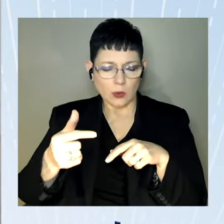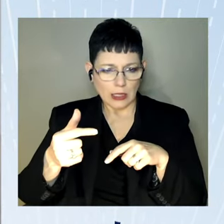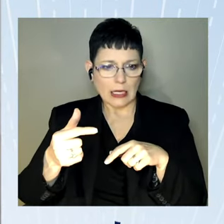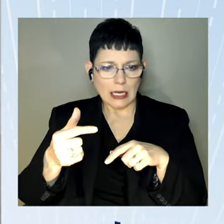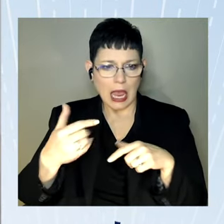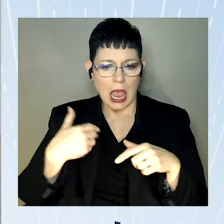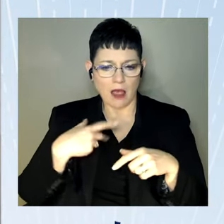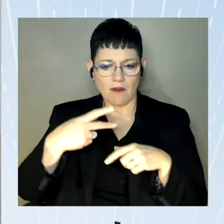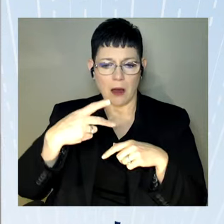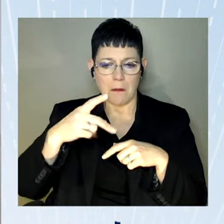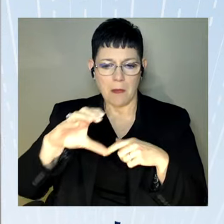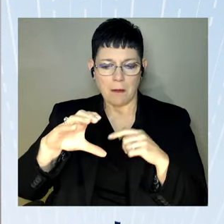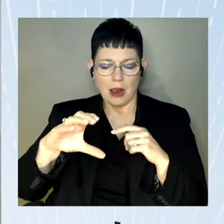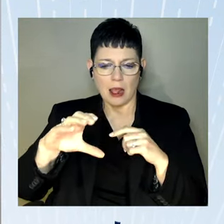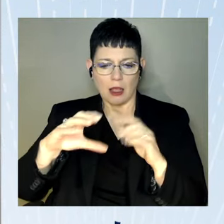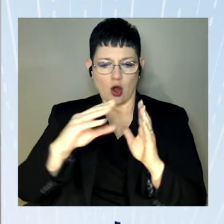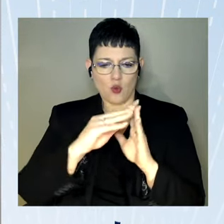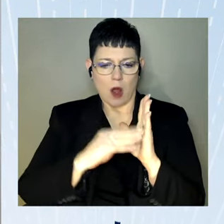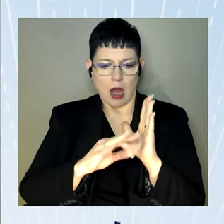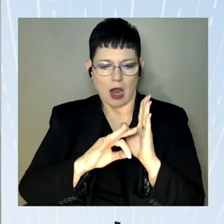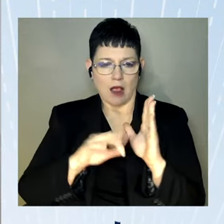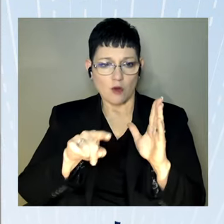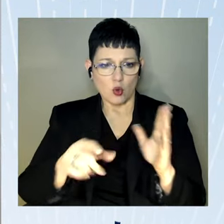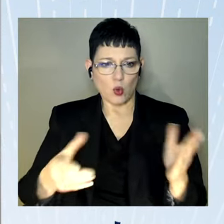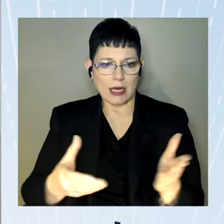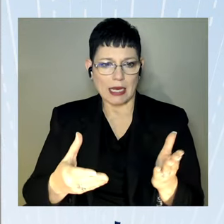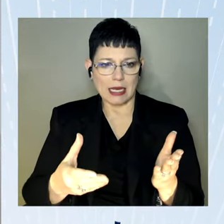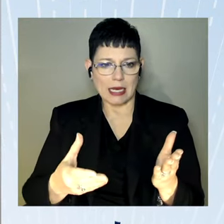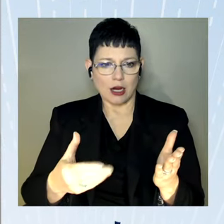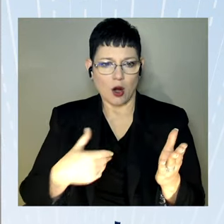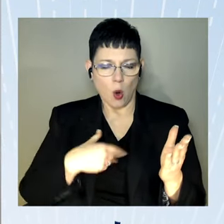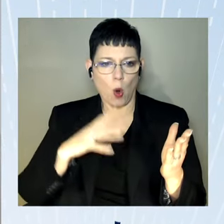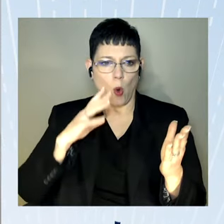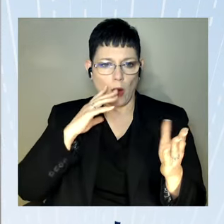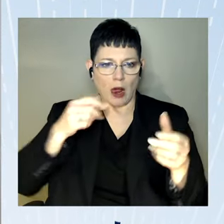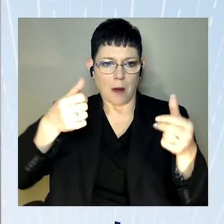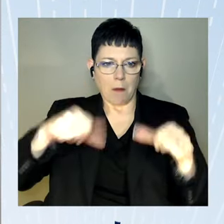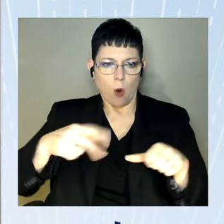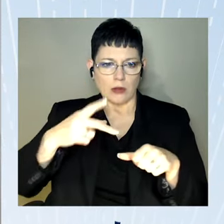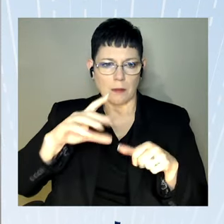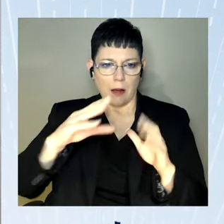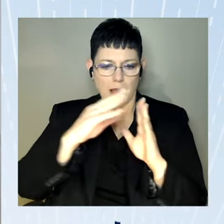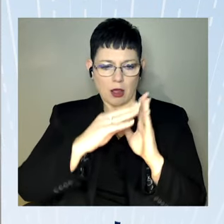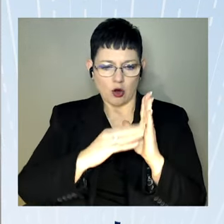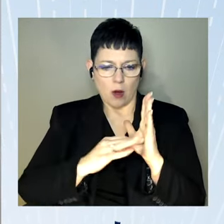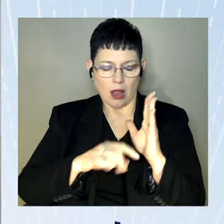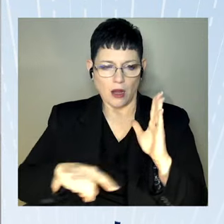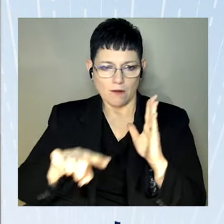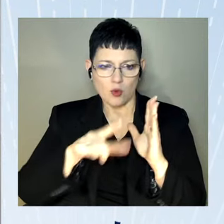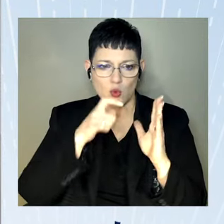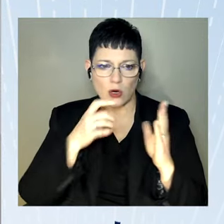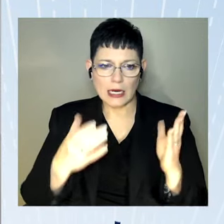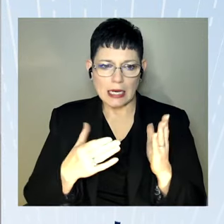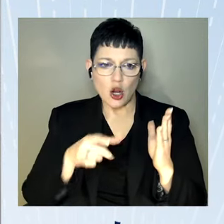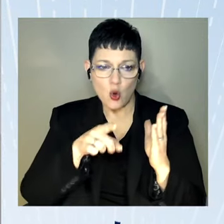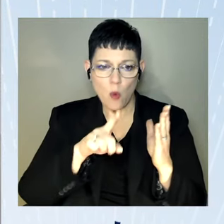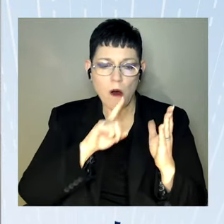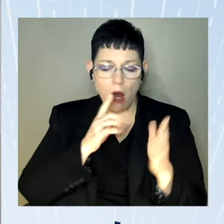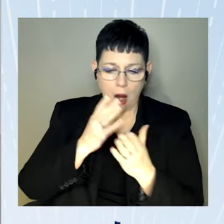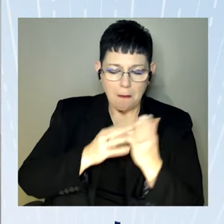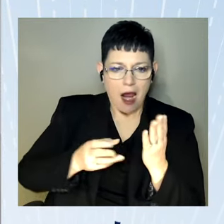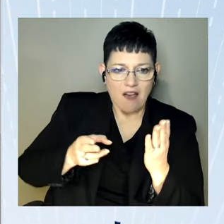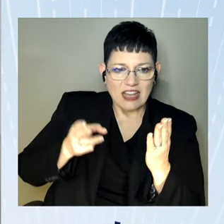record of all of you here in attendance today. So you are part of the history of this